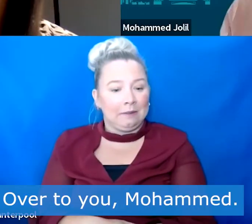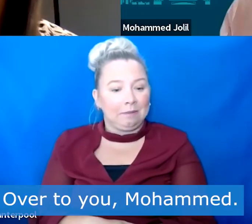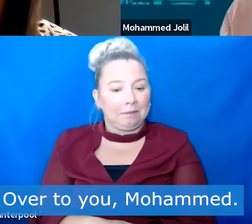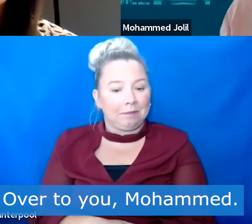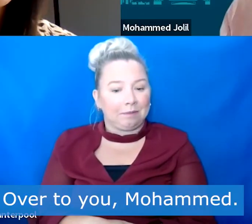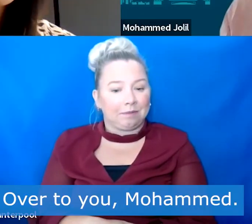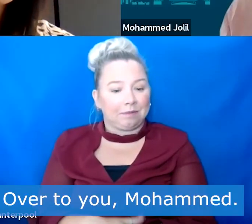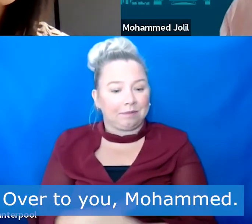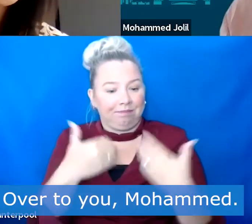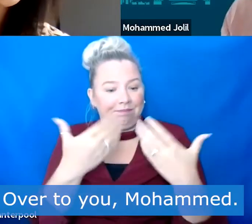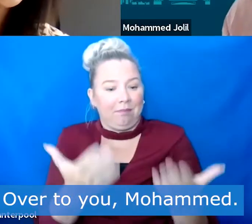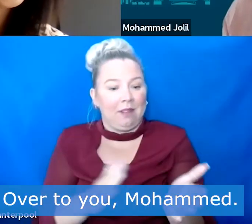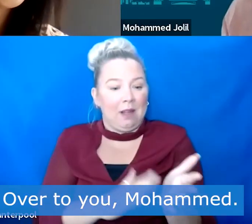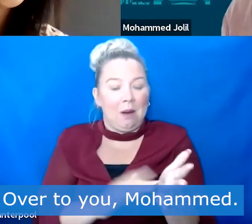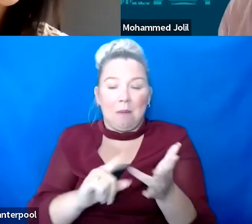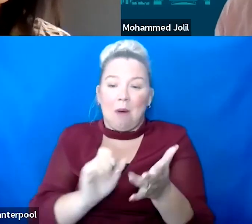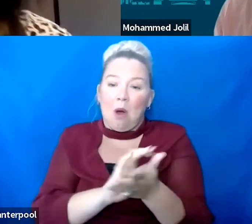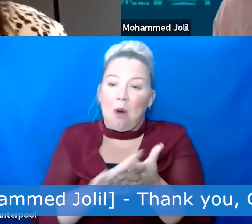Over to you, Mohammed.